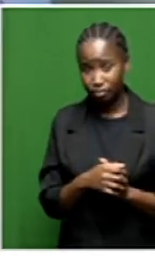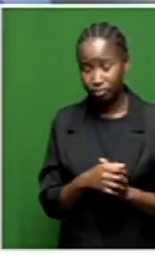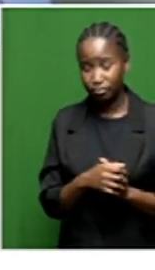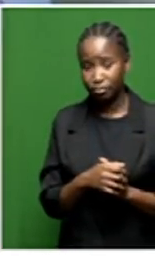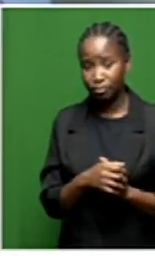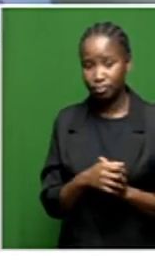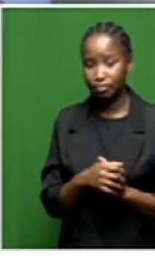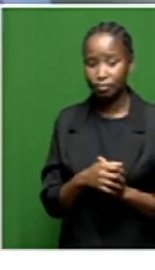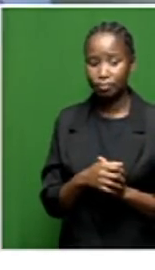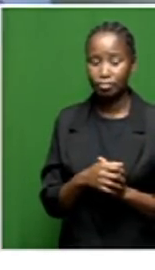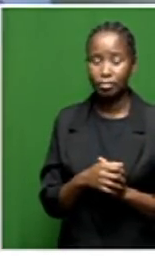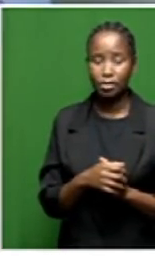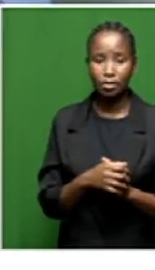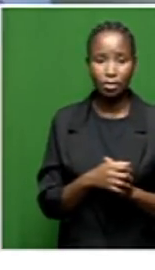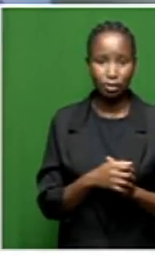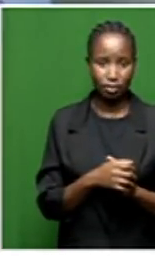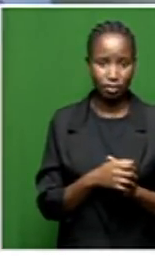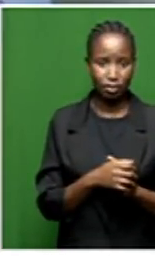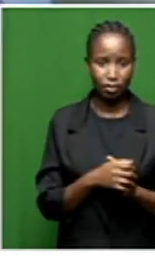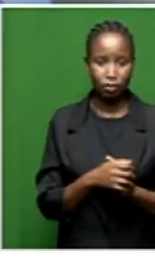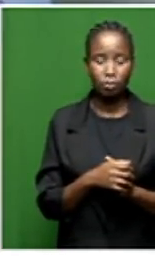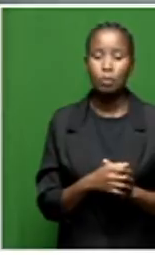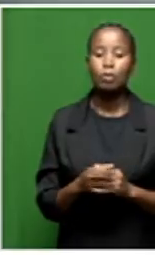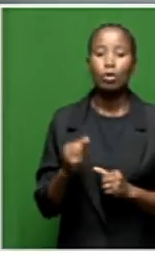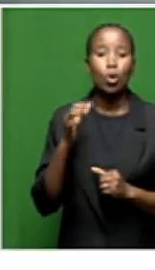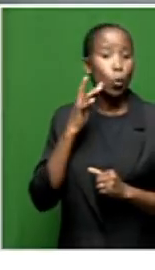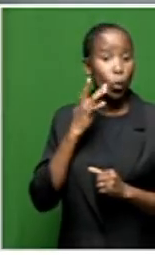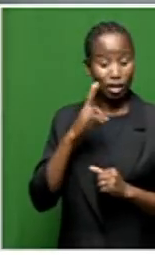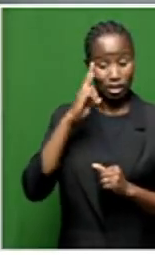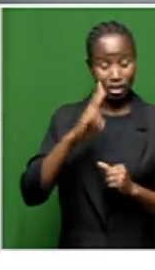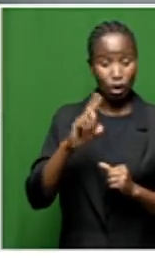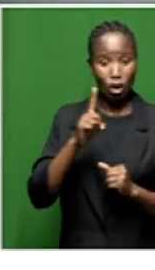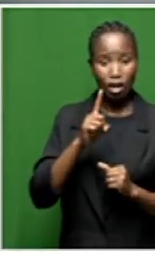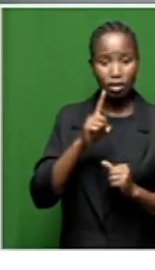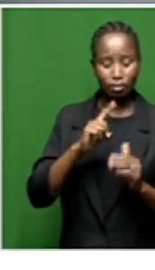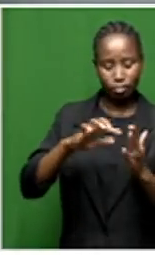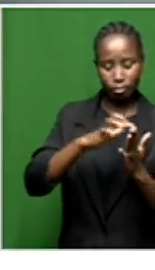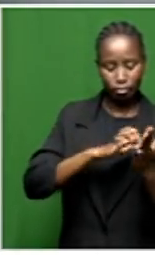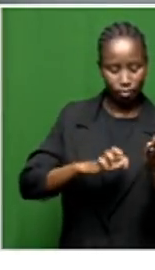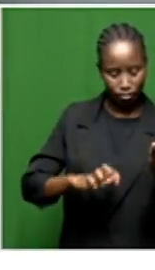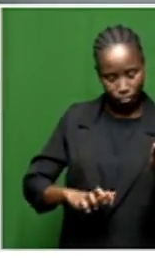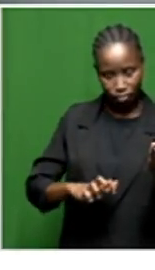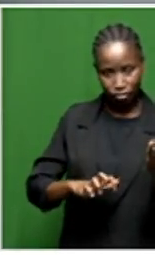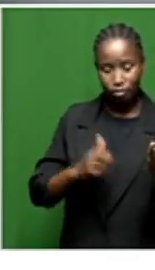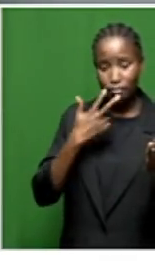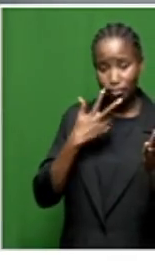When you read the founding affidavit, in the civil